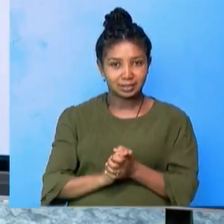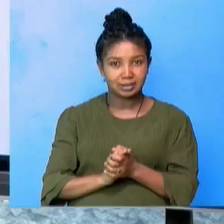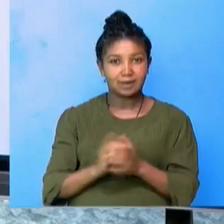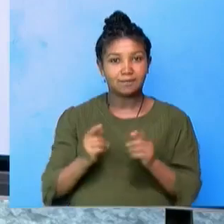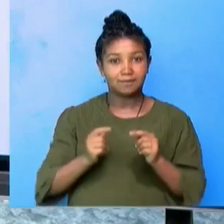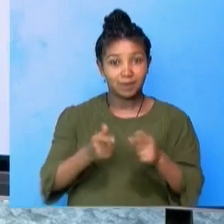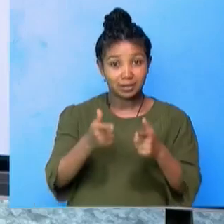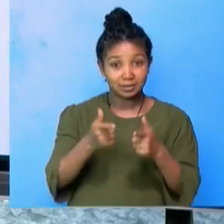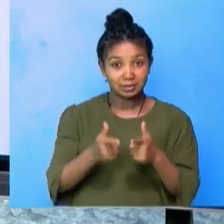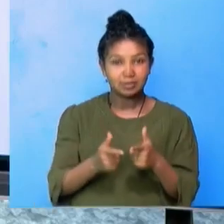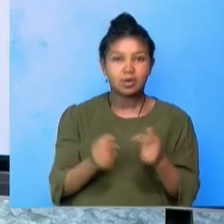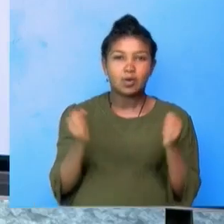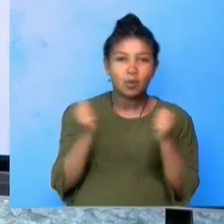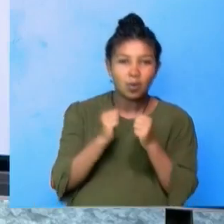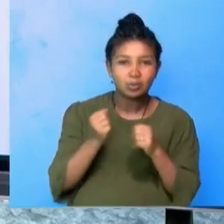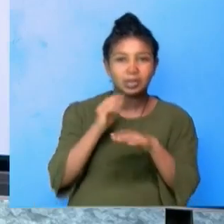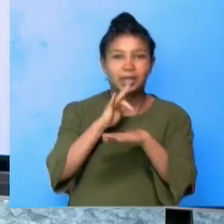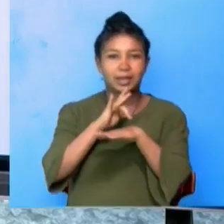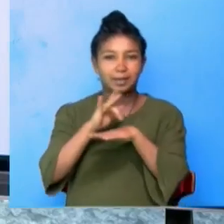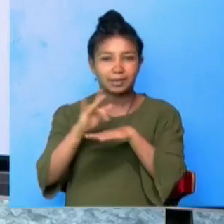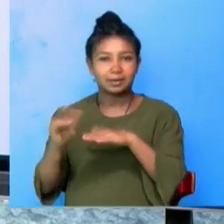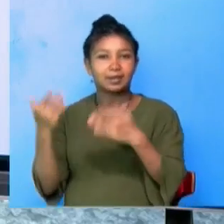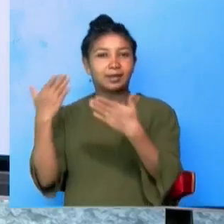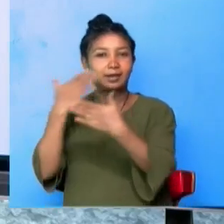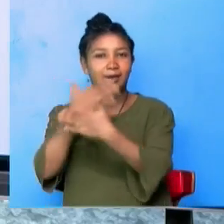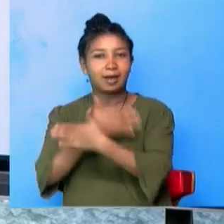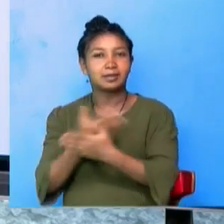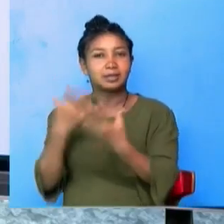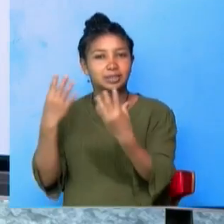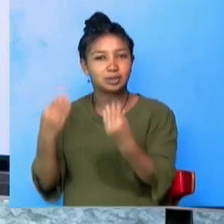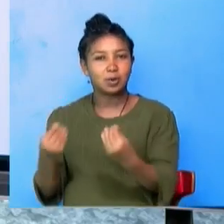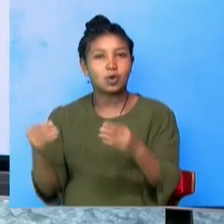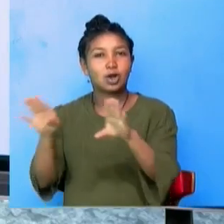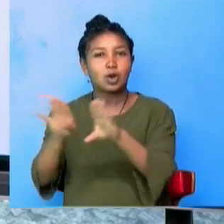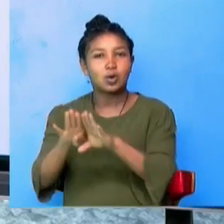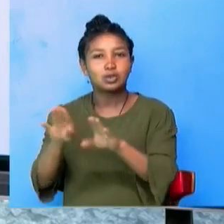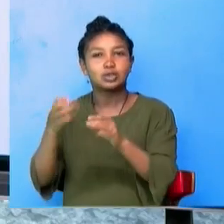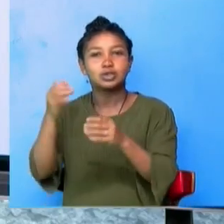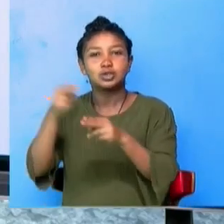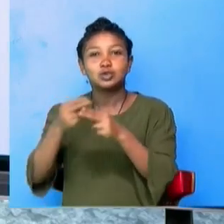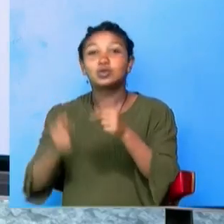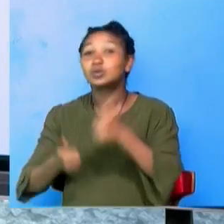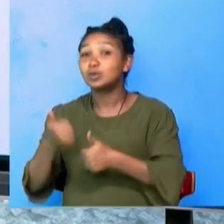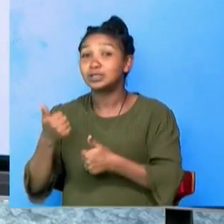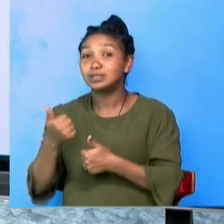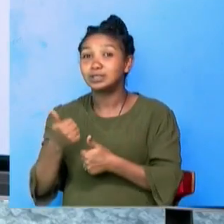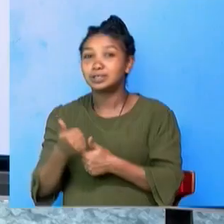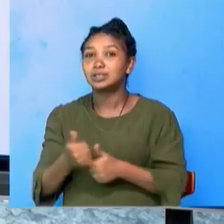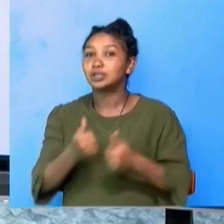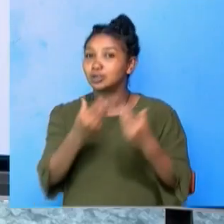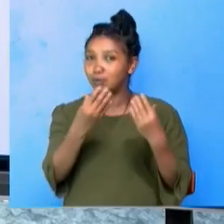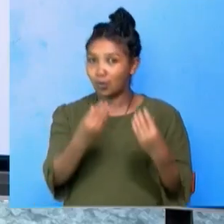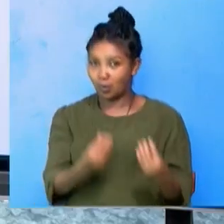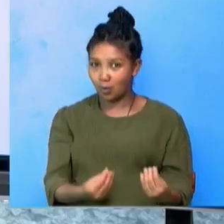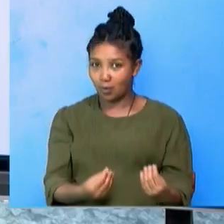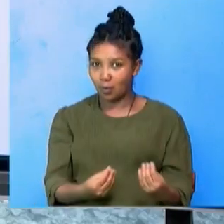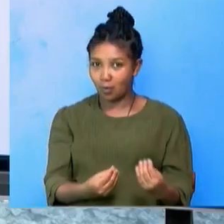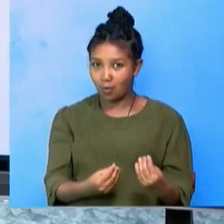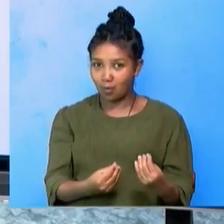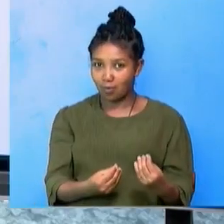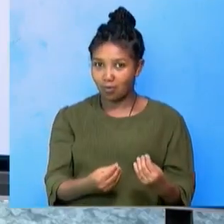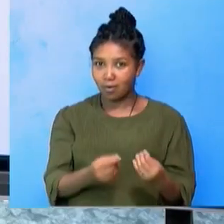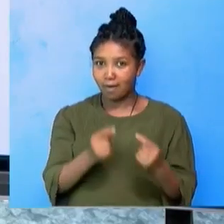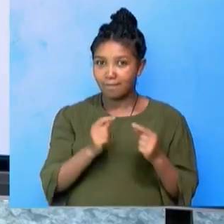is cold, empathy, night, slow, close, short. Here is slow.